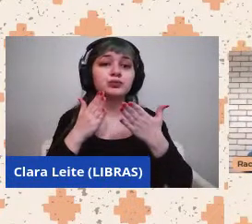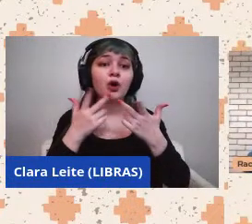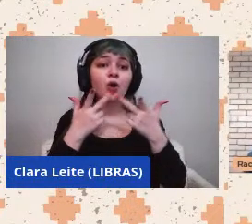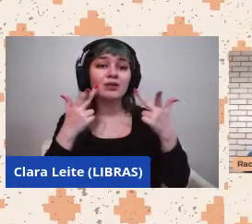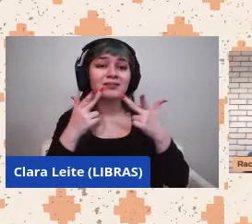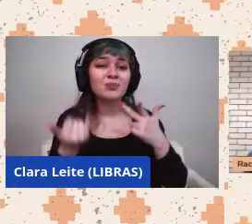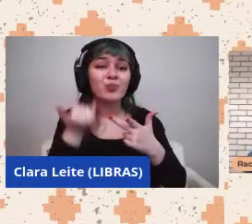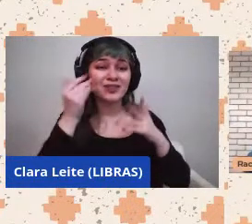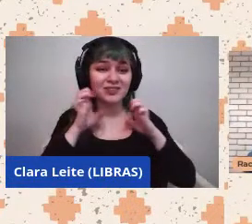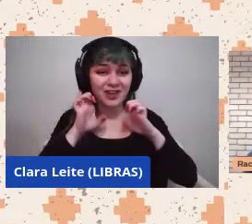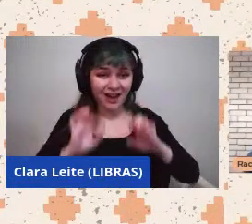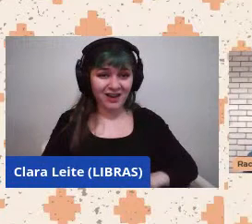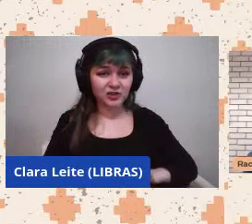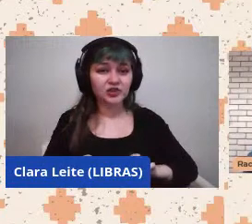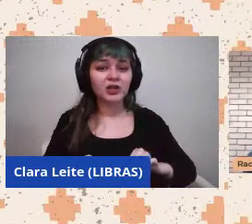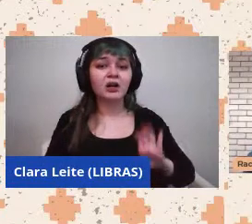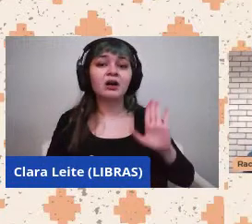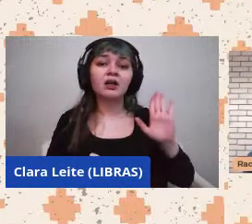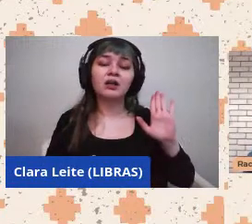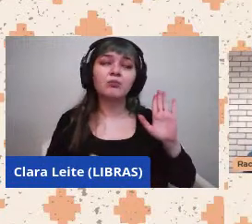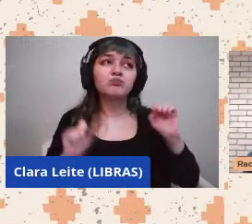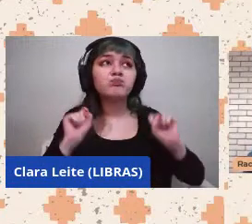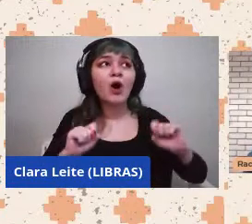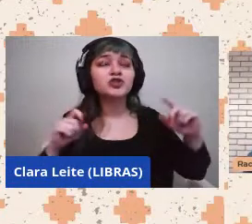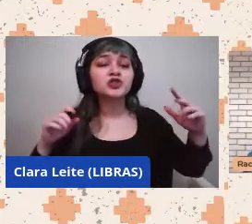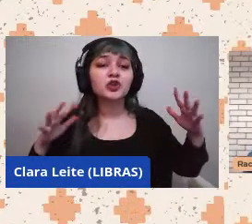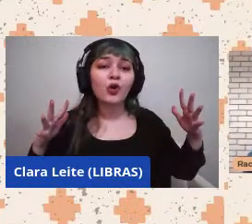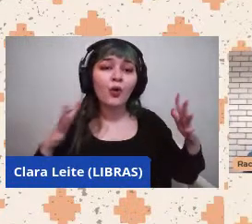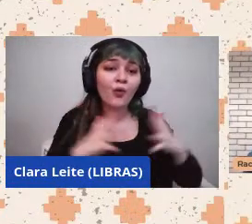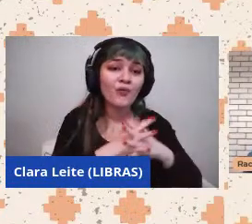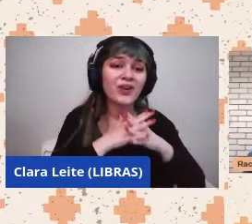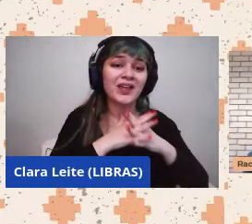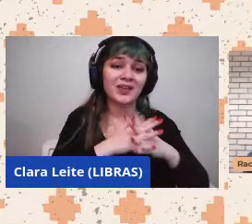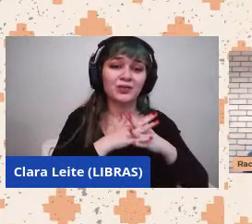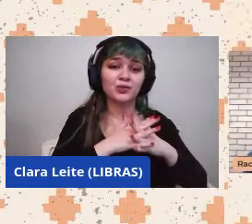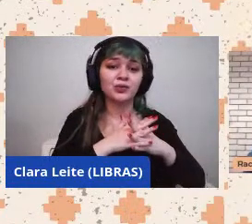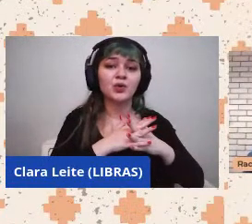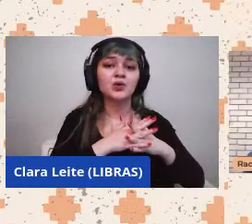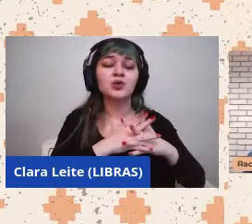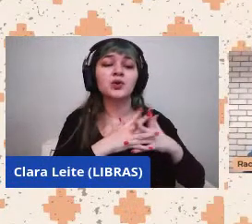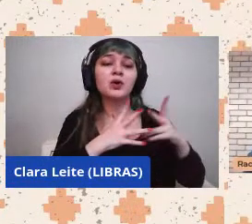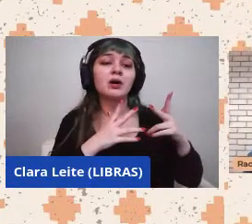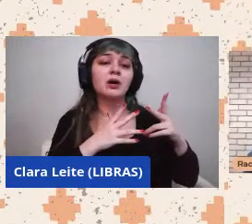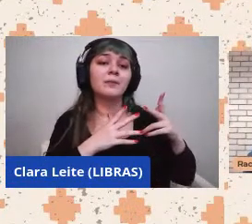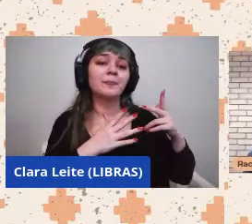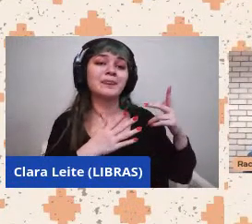imperatives can come into conflict with the mandates from open